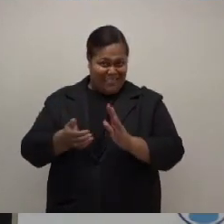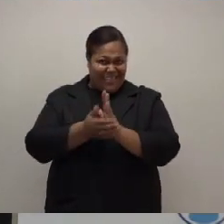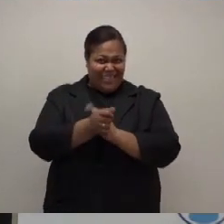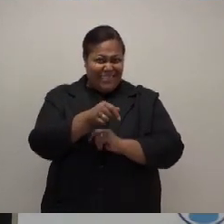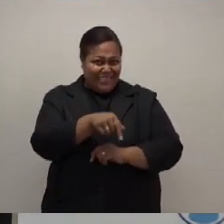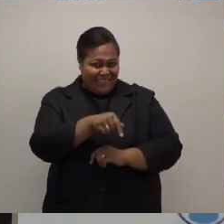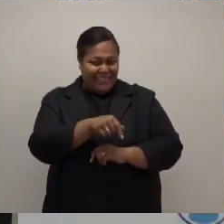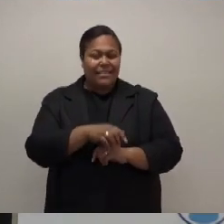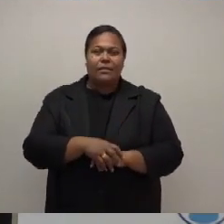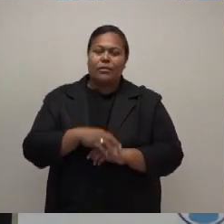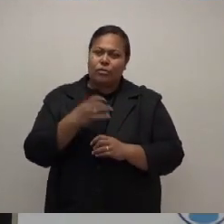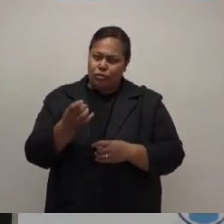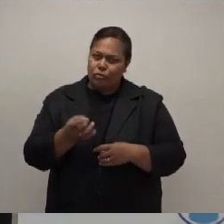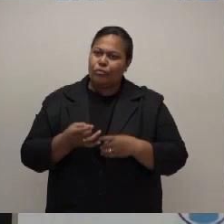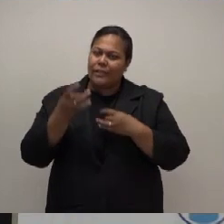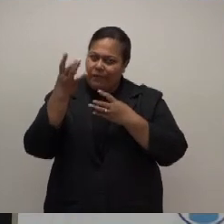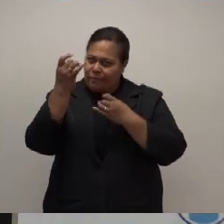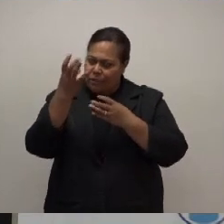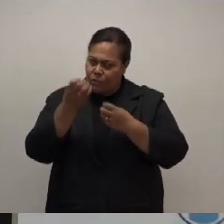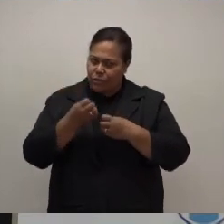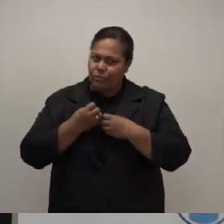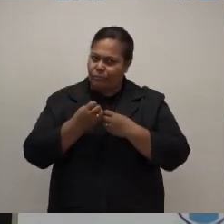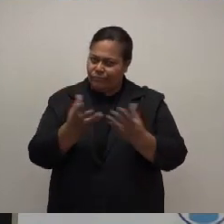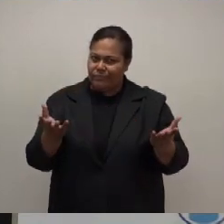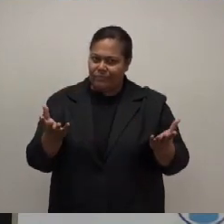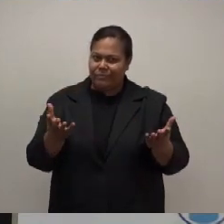further detail and answer any questions you may have.